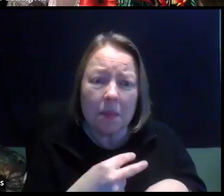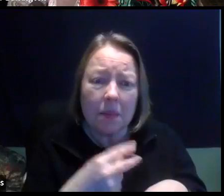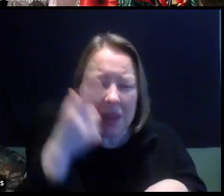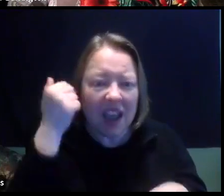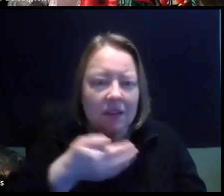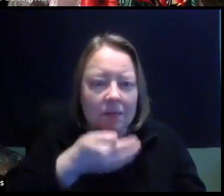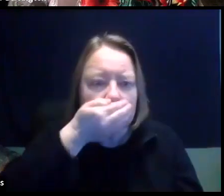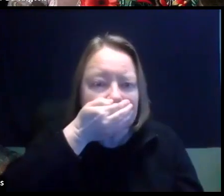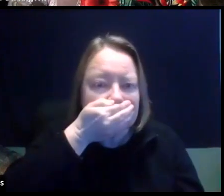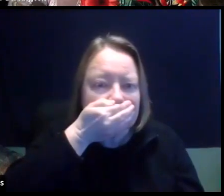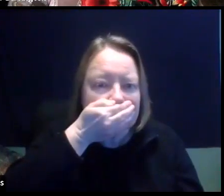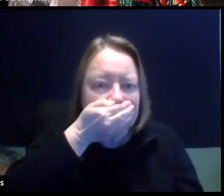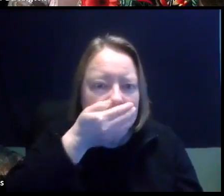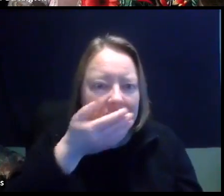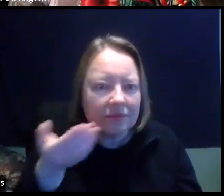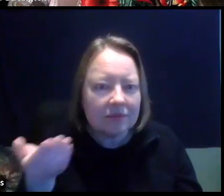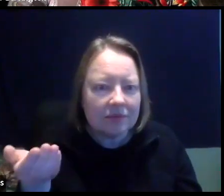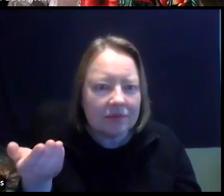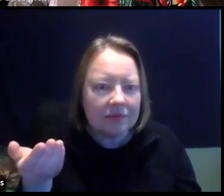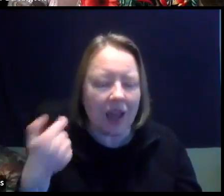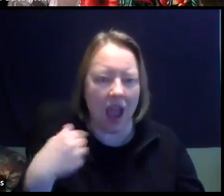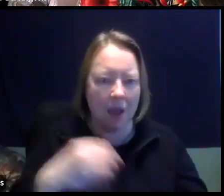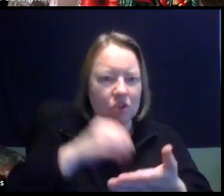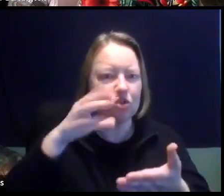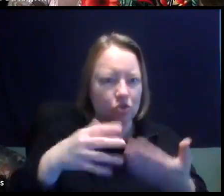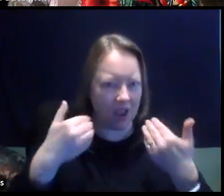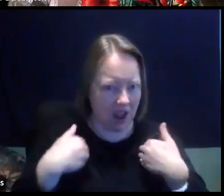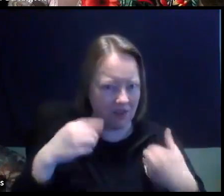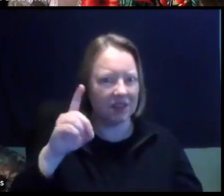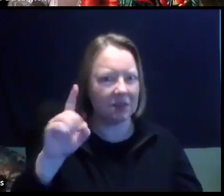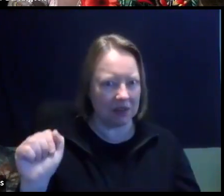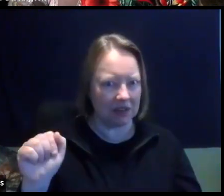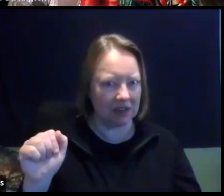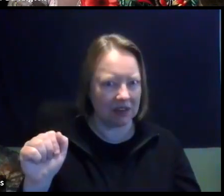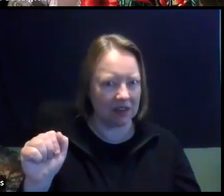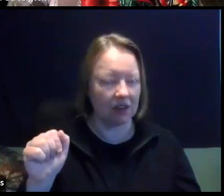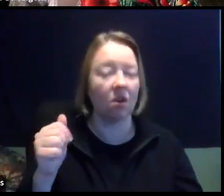a mask and I'm a student with a disability. Or,